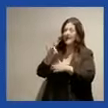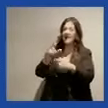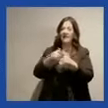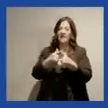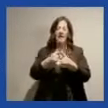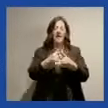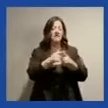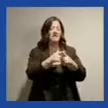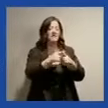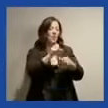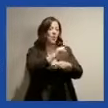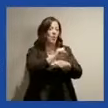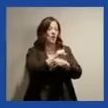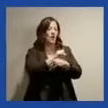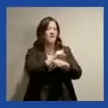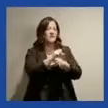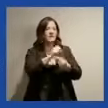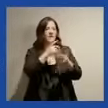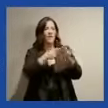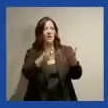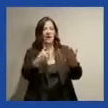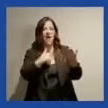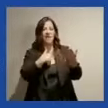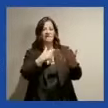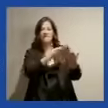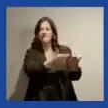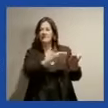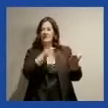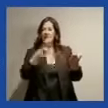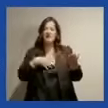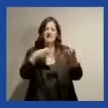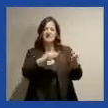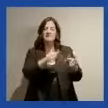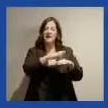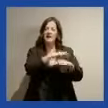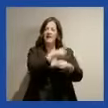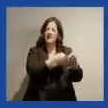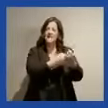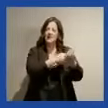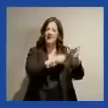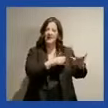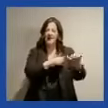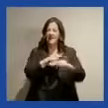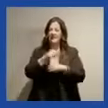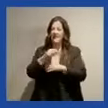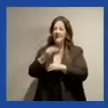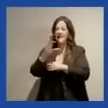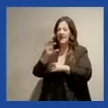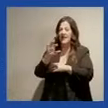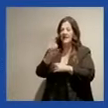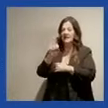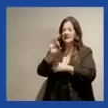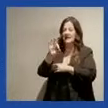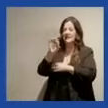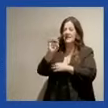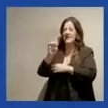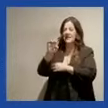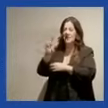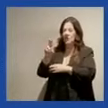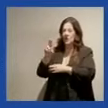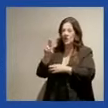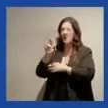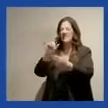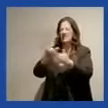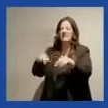which is another fancy way of saying expenditures. And SFEU is that safety account,